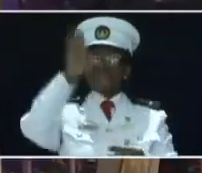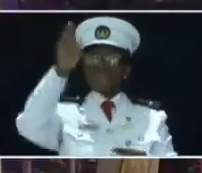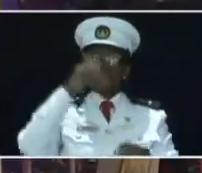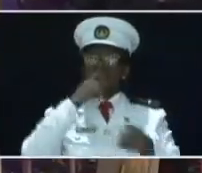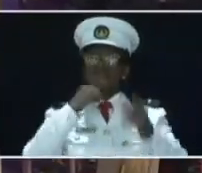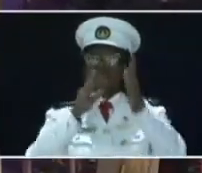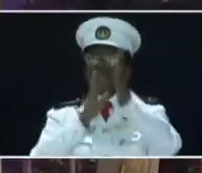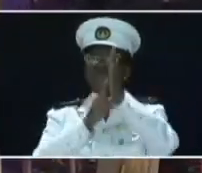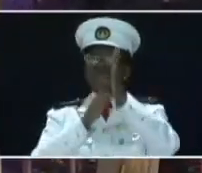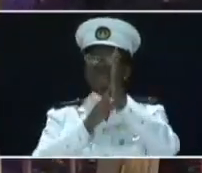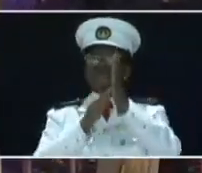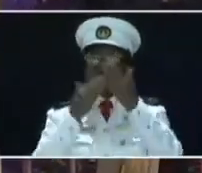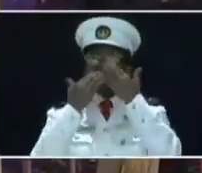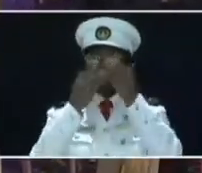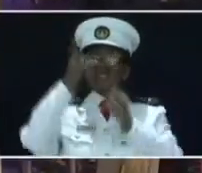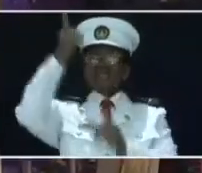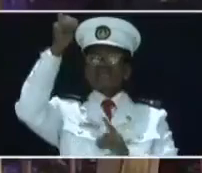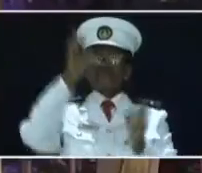Thank you, Jesus.